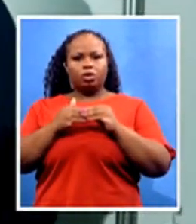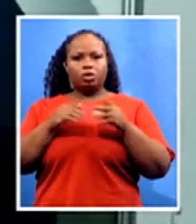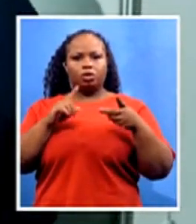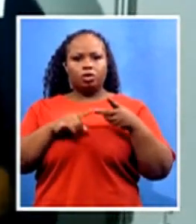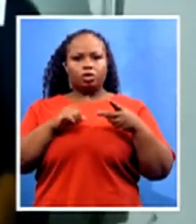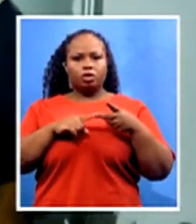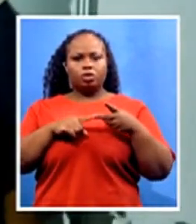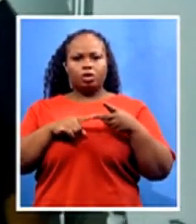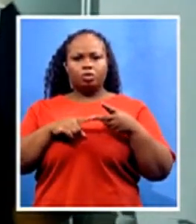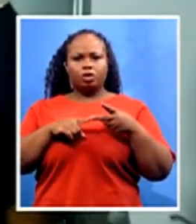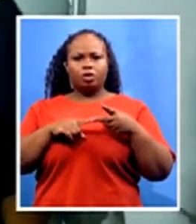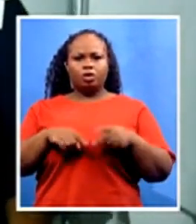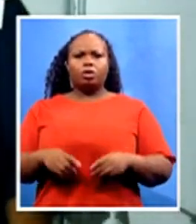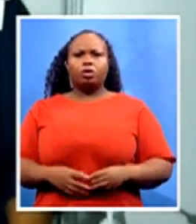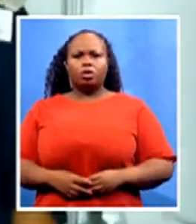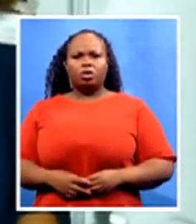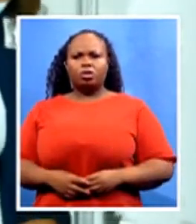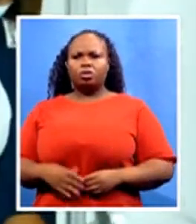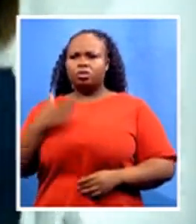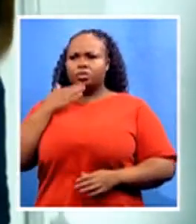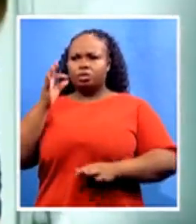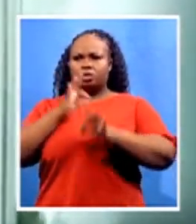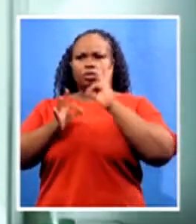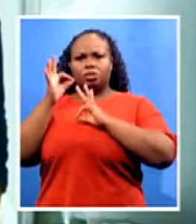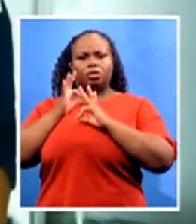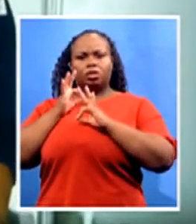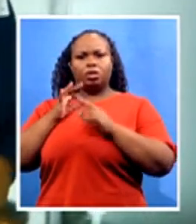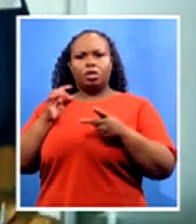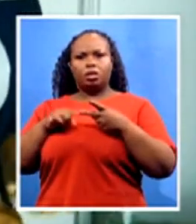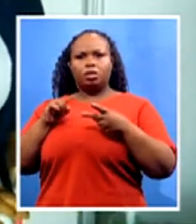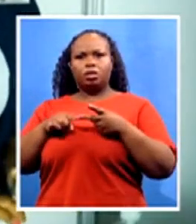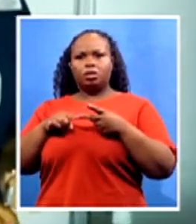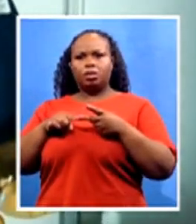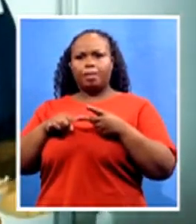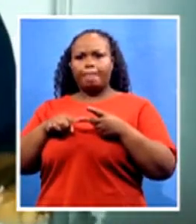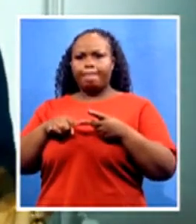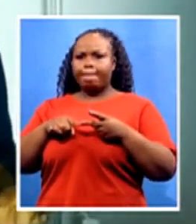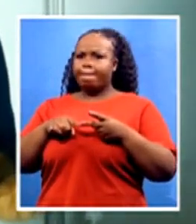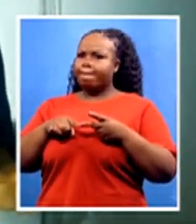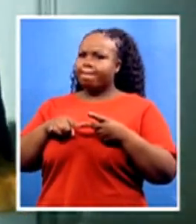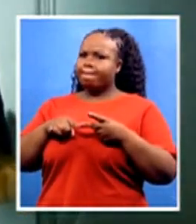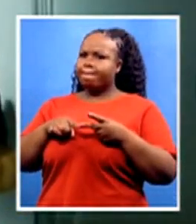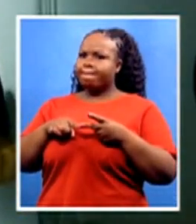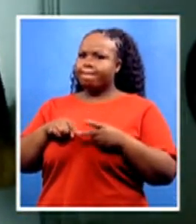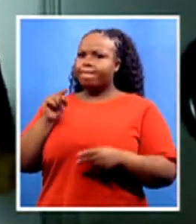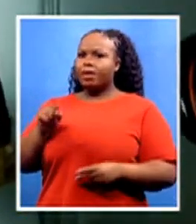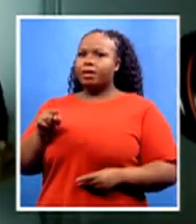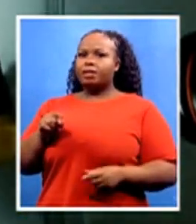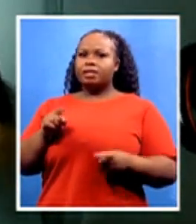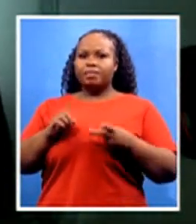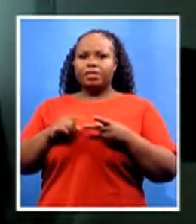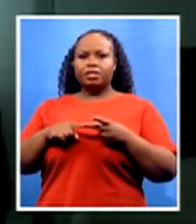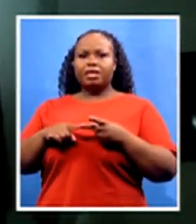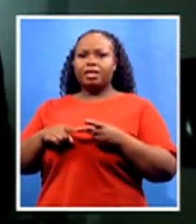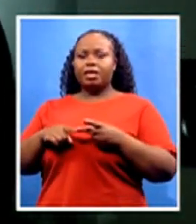the importance of general practitioners and their involvement in this? Yeah, we'll discuss all that when we do the